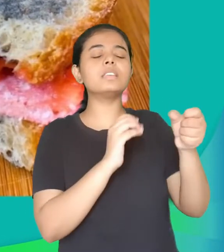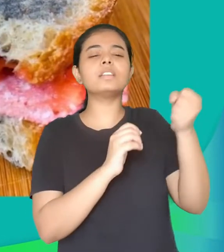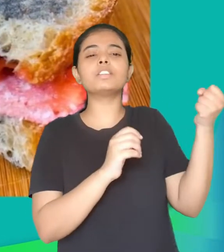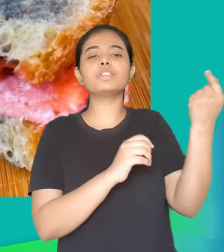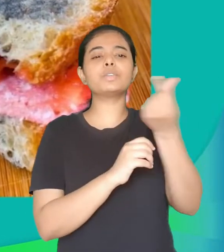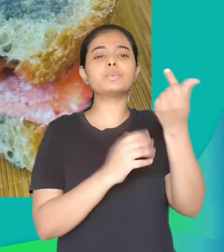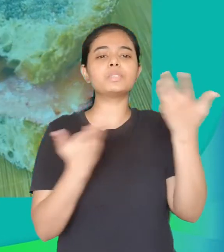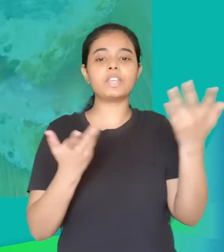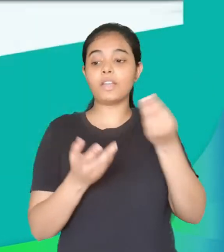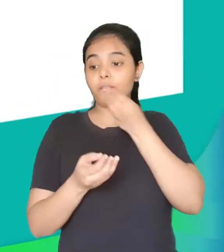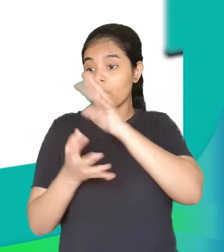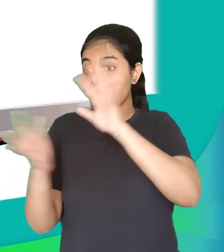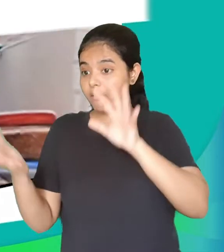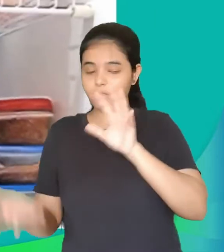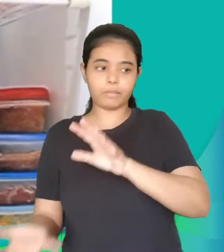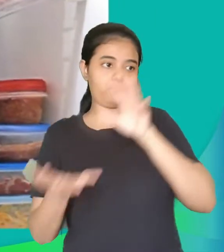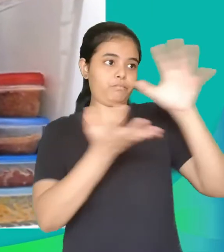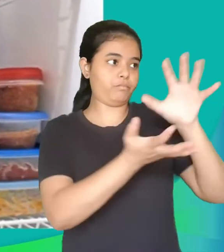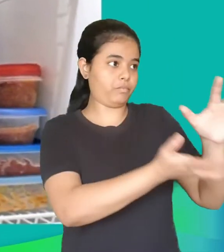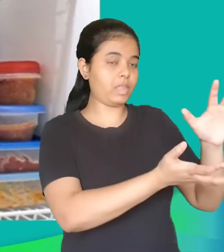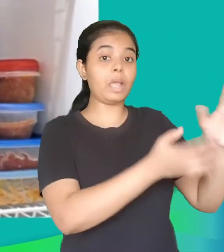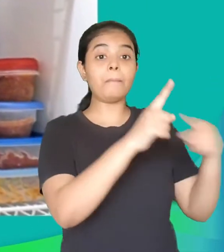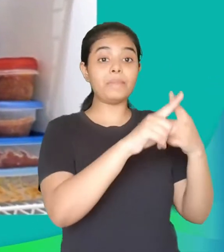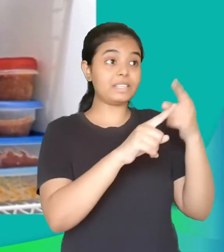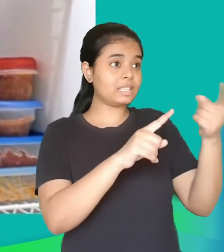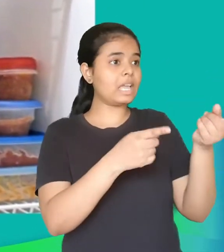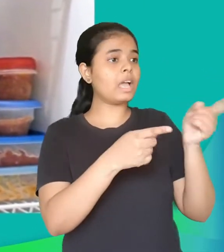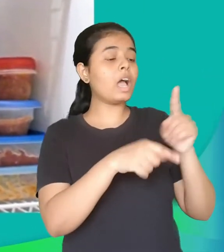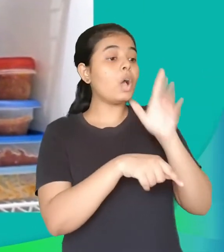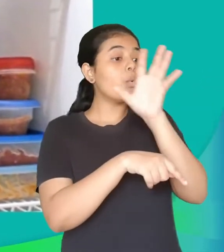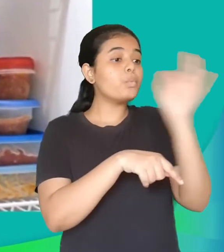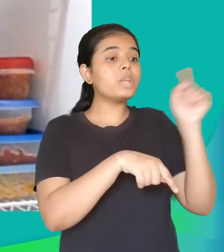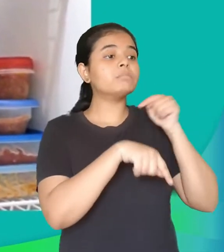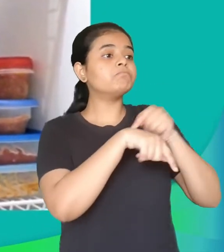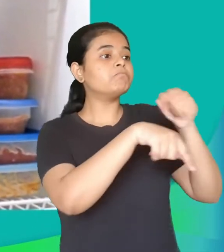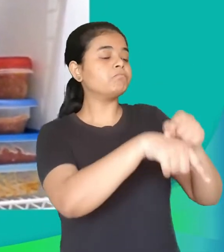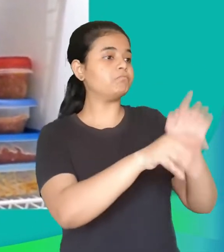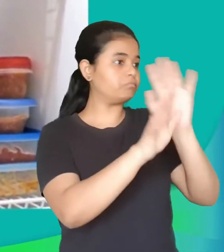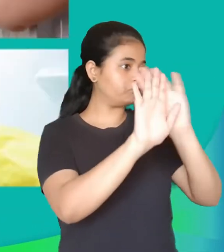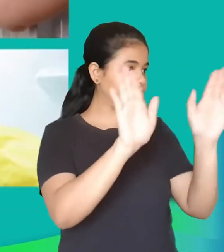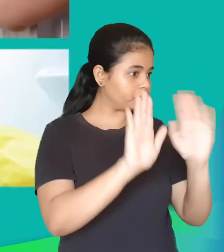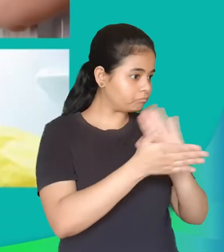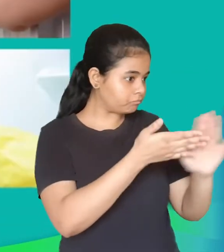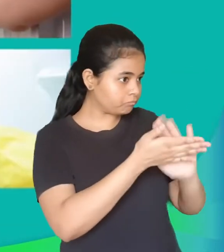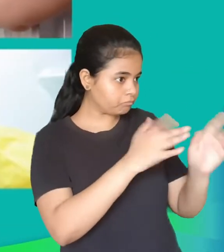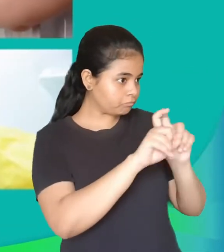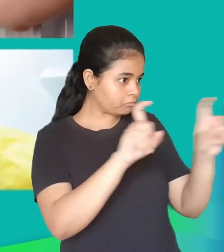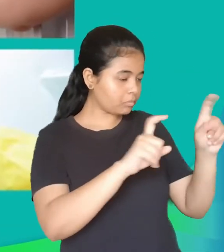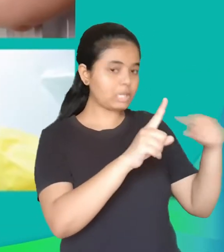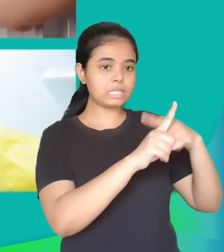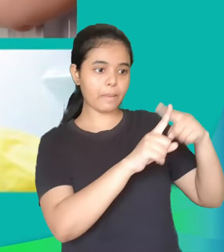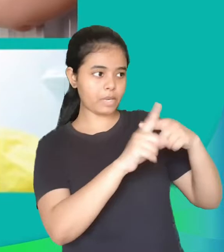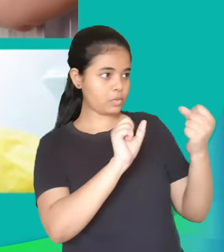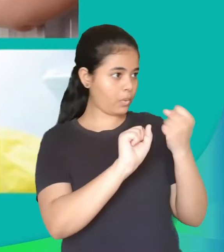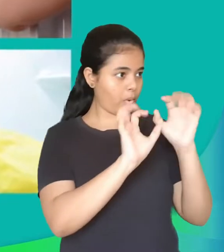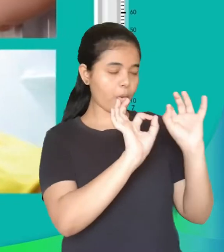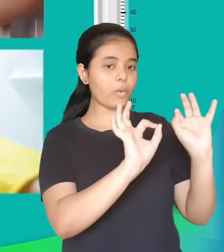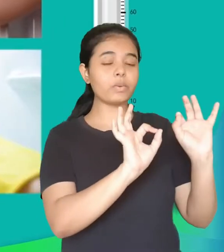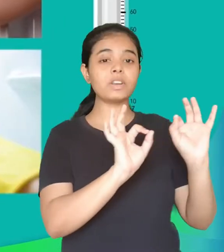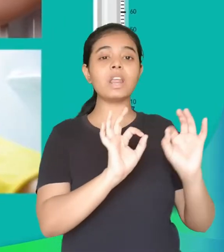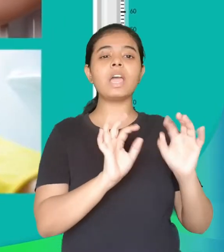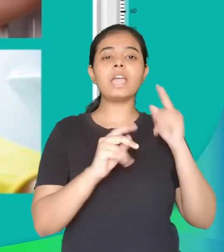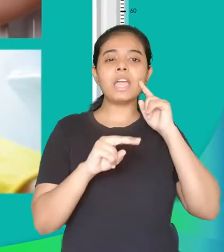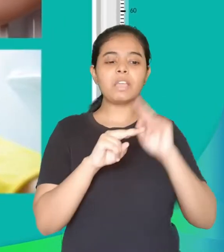shelf life. Refrigerator being used for storage of surplus food should be cleaned weekly and